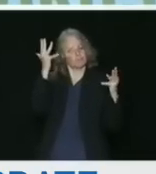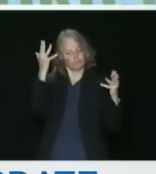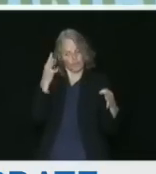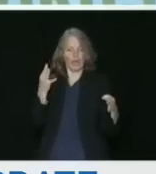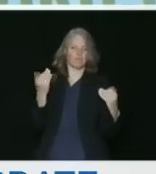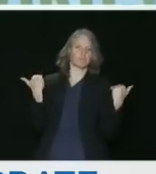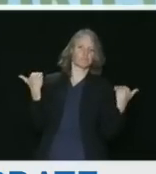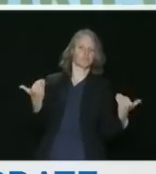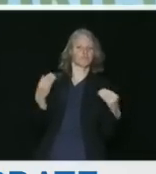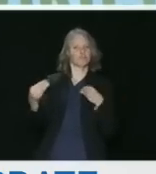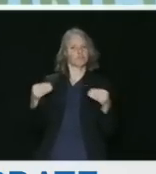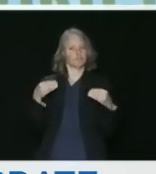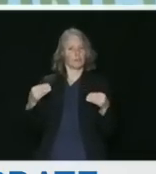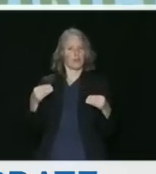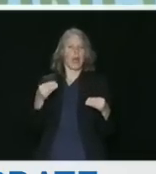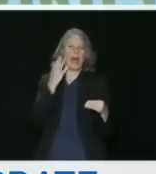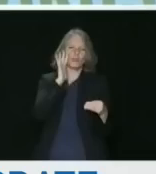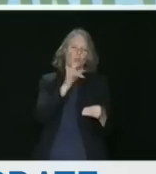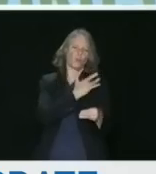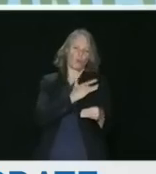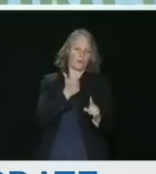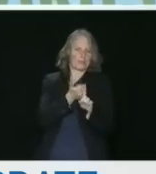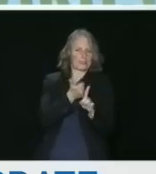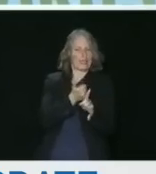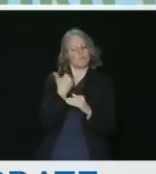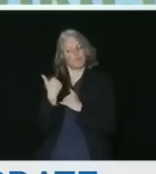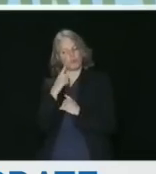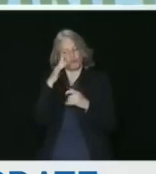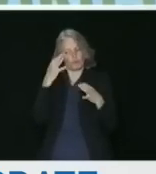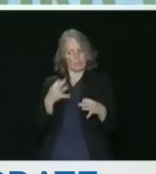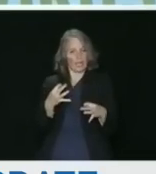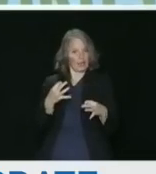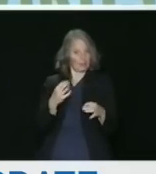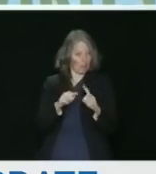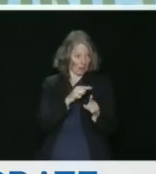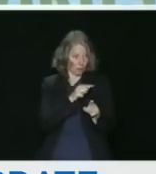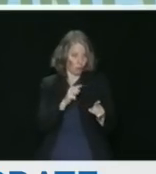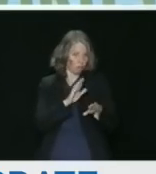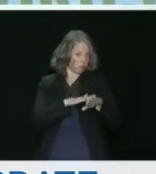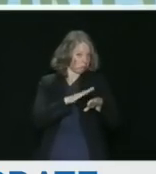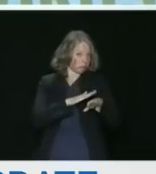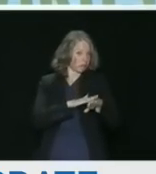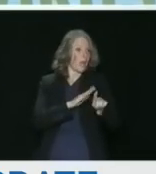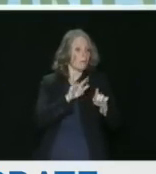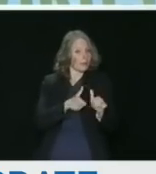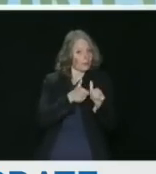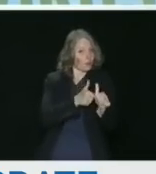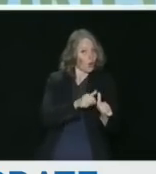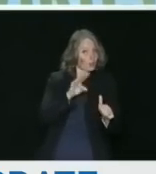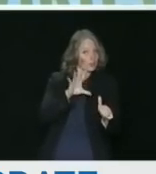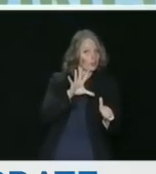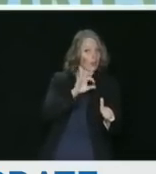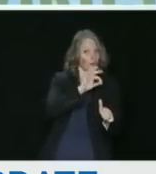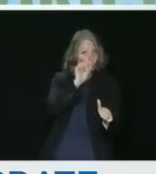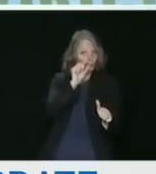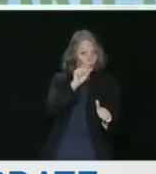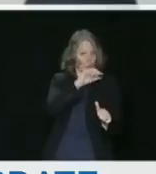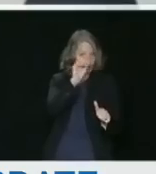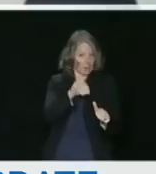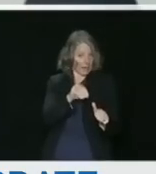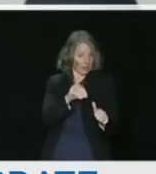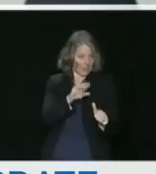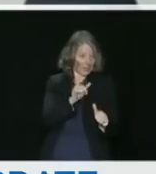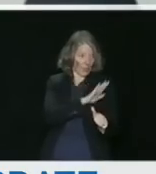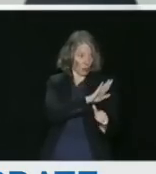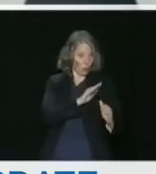decision is up to the provinces and territories, but is this an indication you are giving the provinces at this point? Thank you.